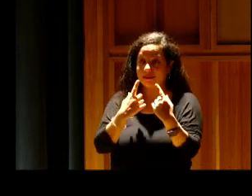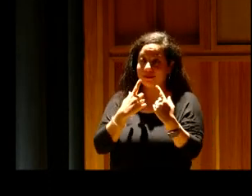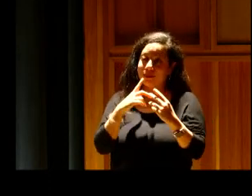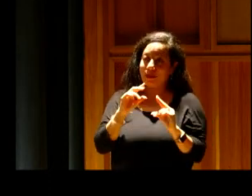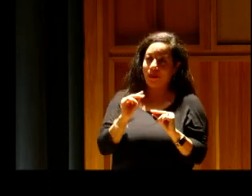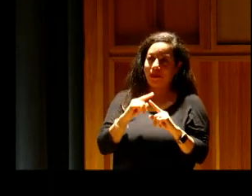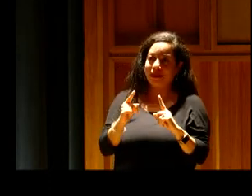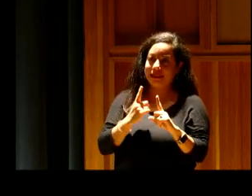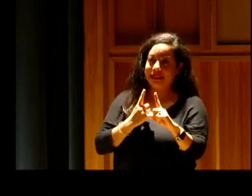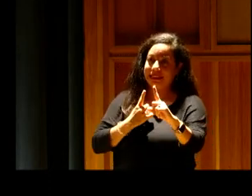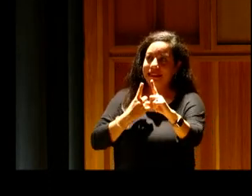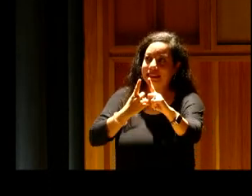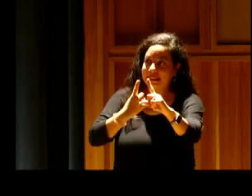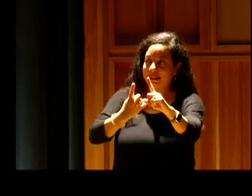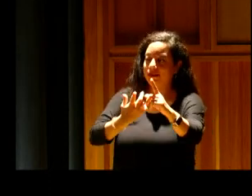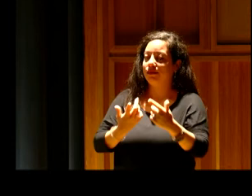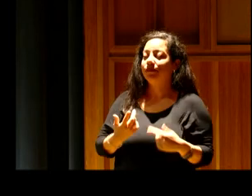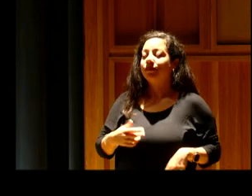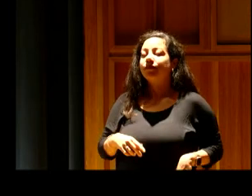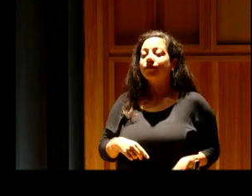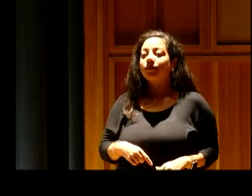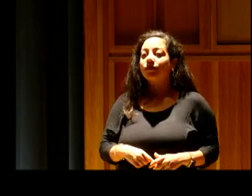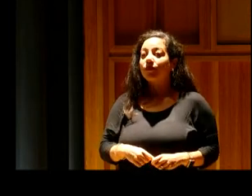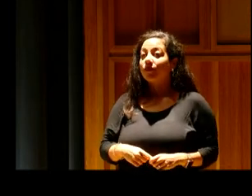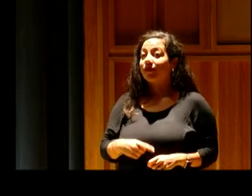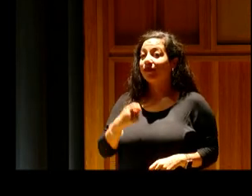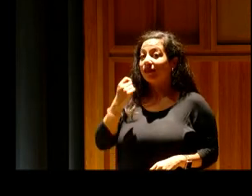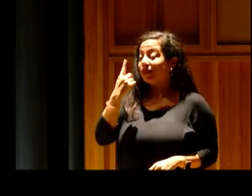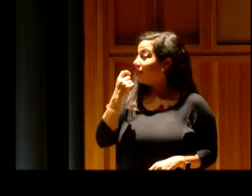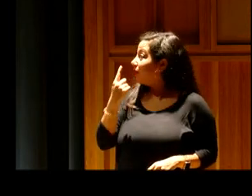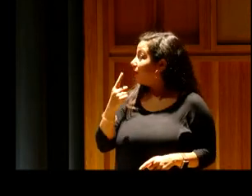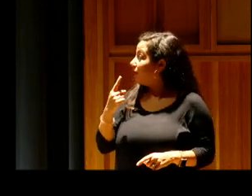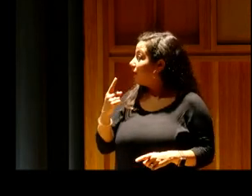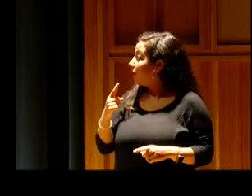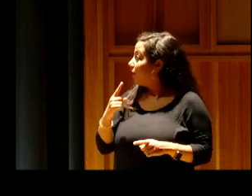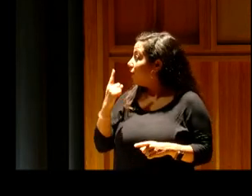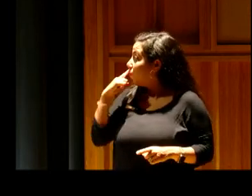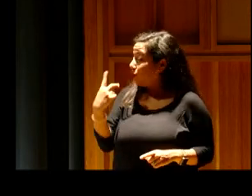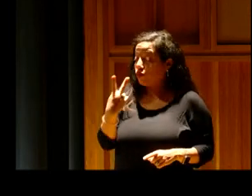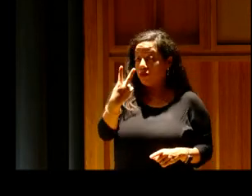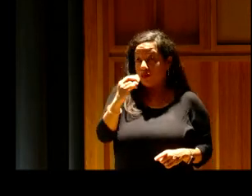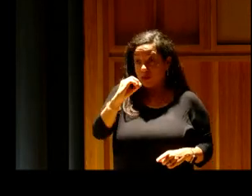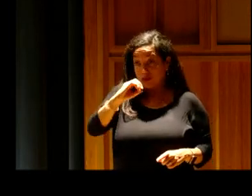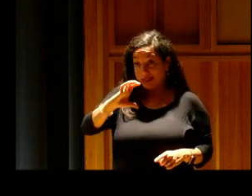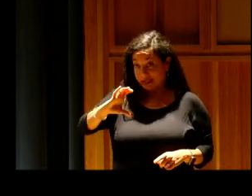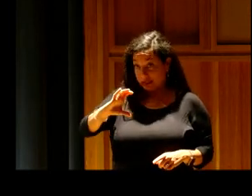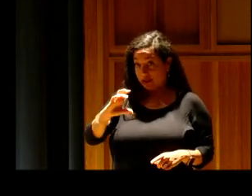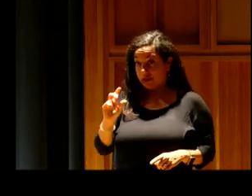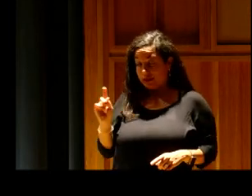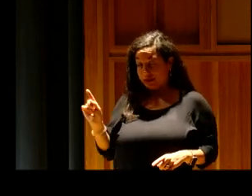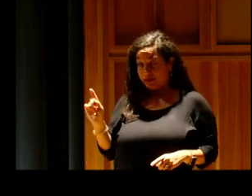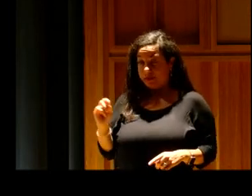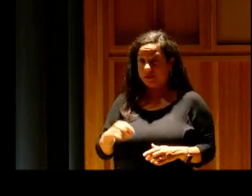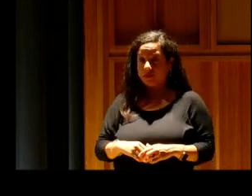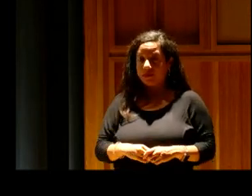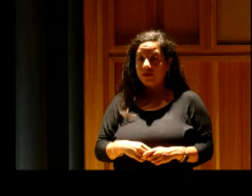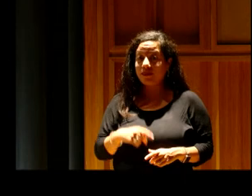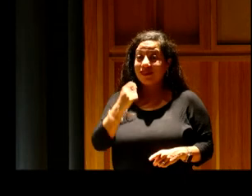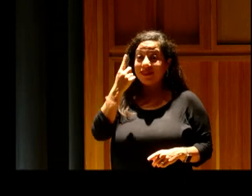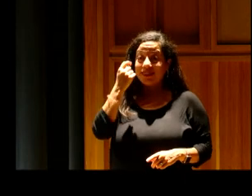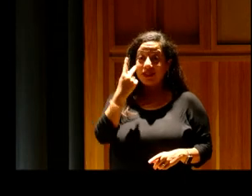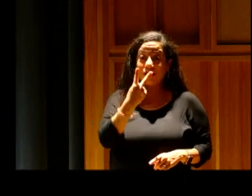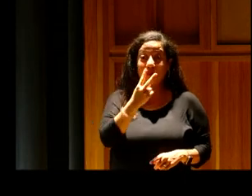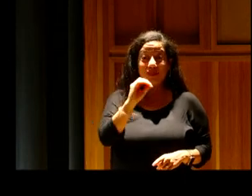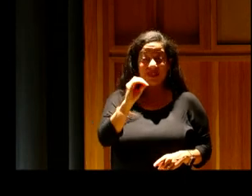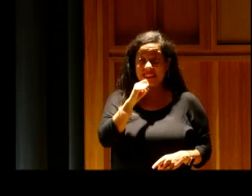farther we have to go to get to 2 degrees centigrade. And recall, 2 degrees is not actually